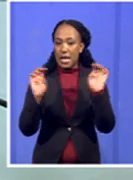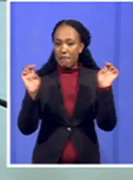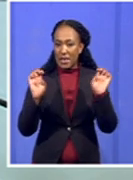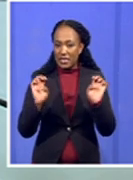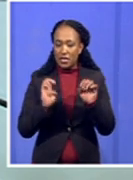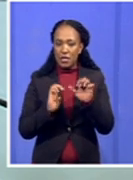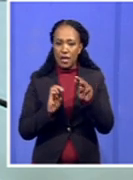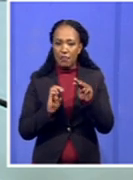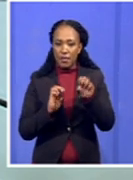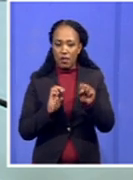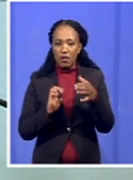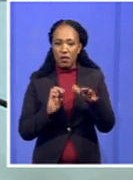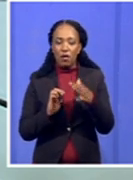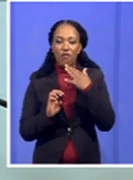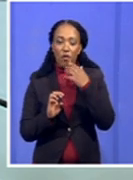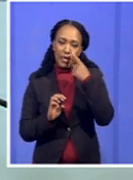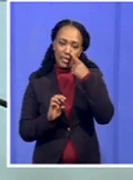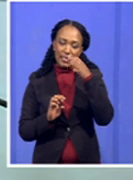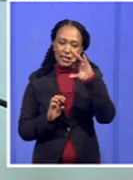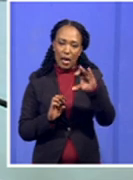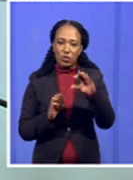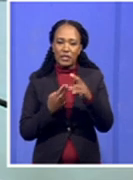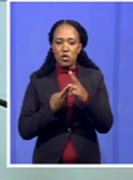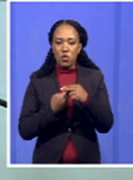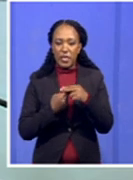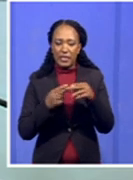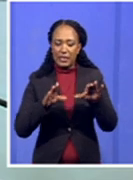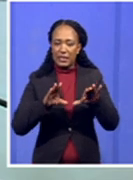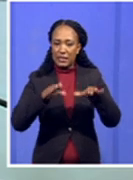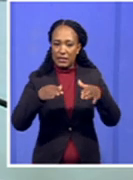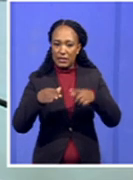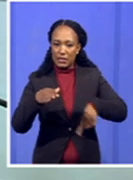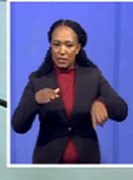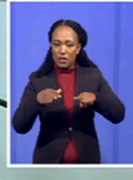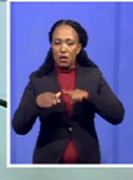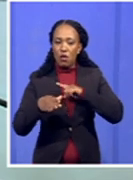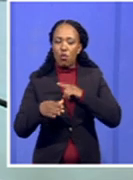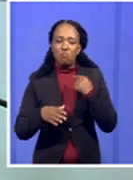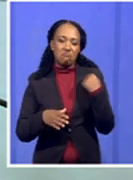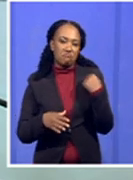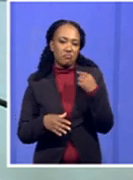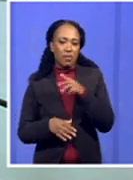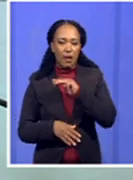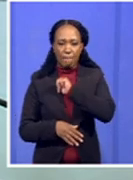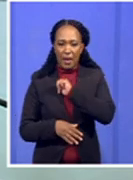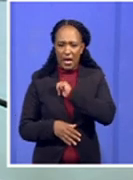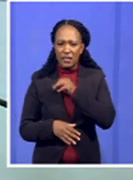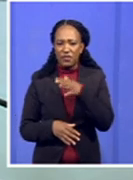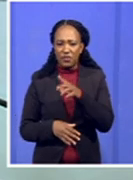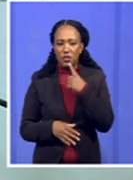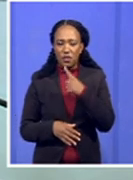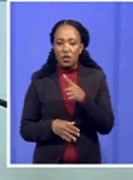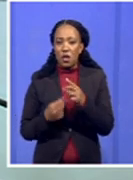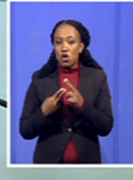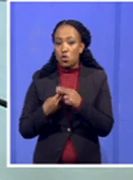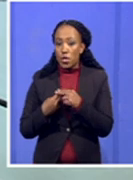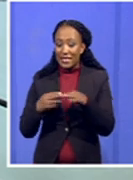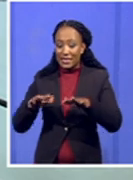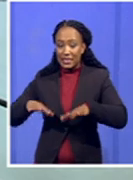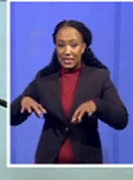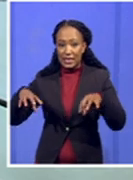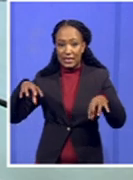Charlotte Maxeke Johannesburg Academic Hospital. This in line with an undertaking made in March this year that the two critical units of the facility